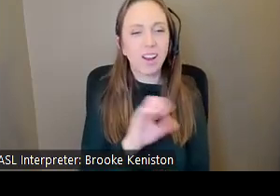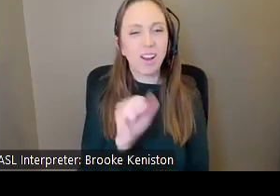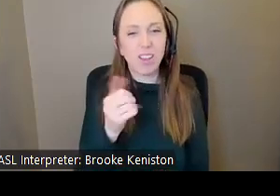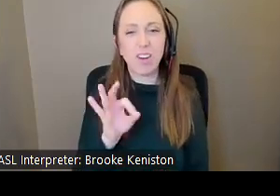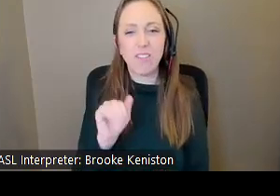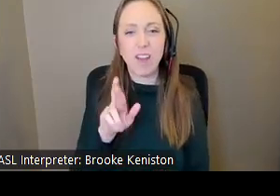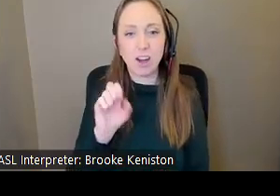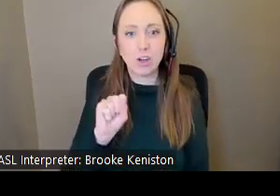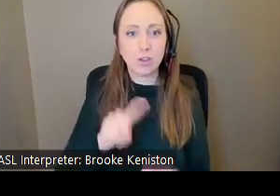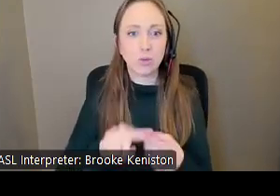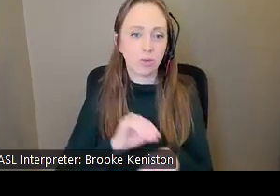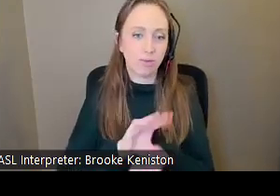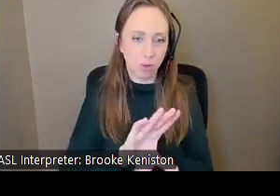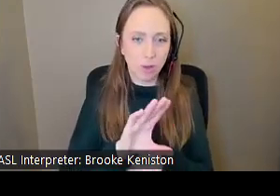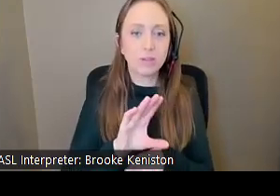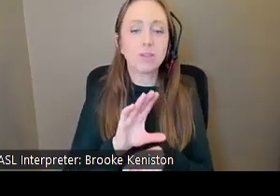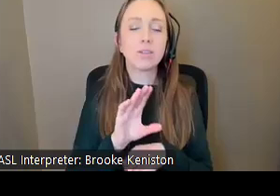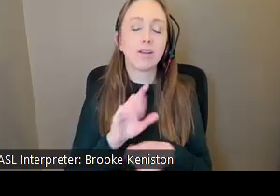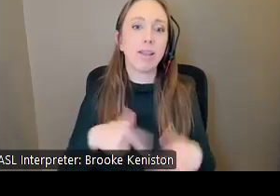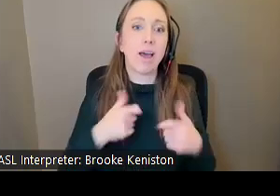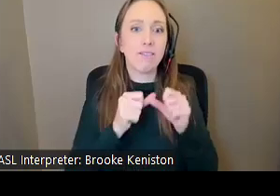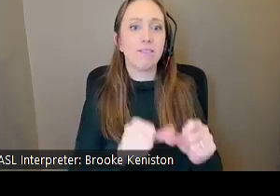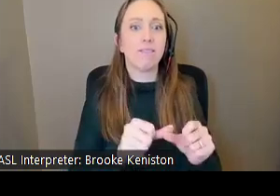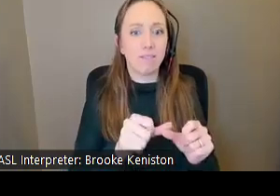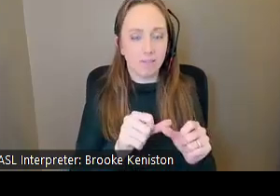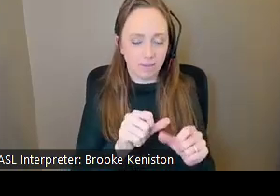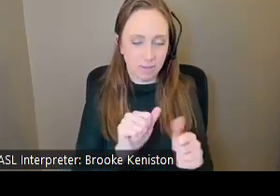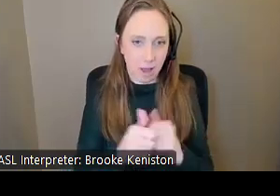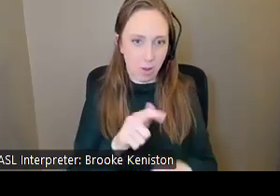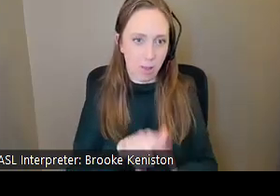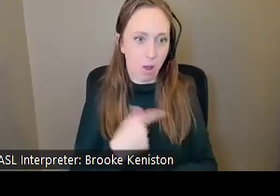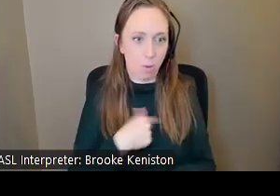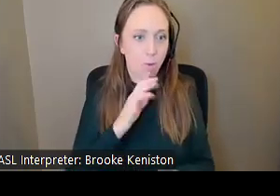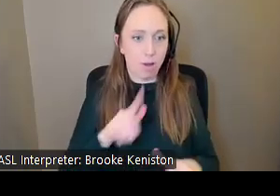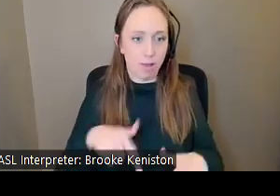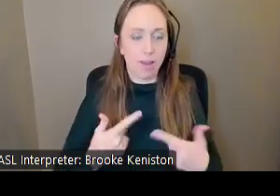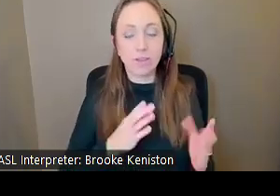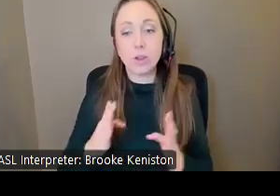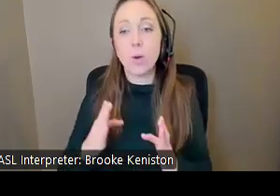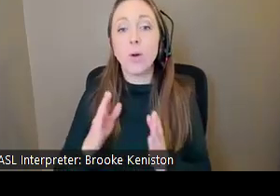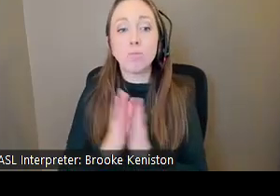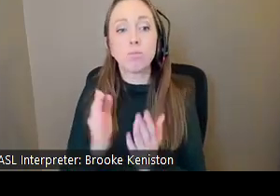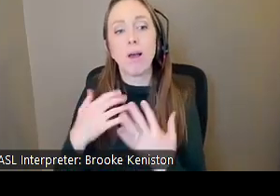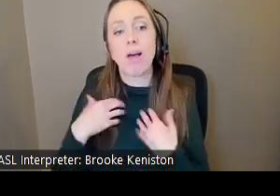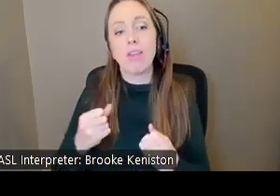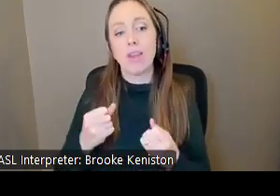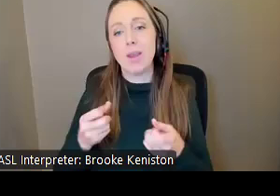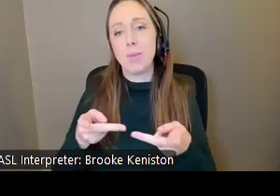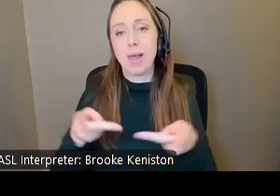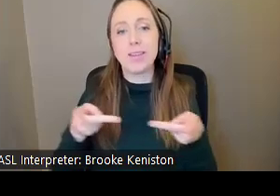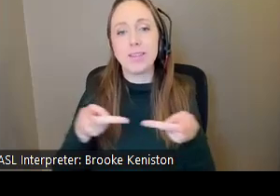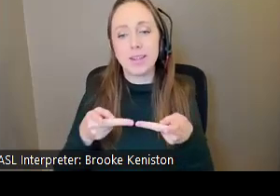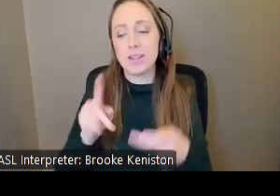they have a Healthy Places Toolkit, which is a practical guide to improving community health. So they actually have policies, programs,